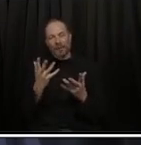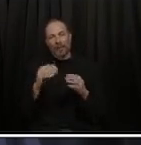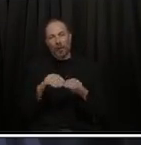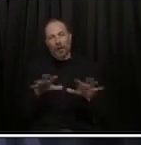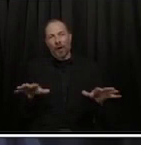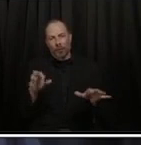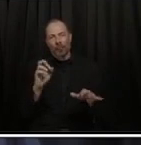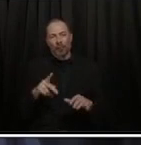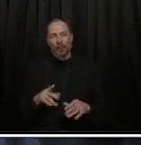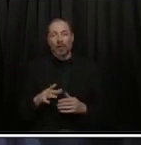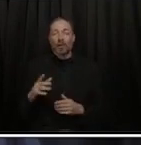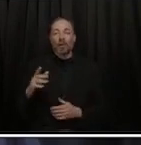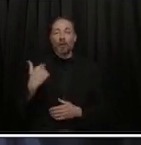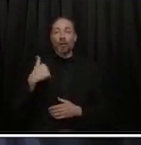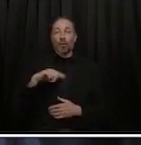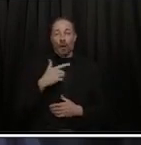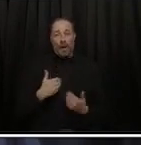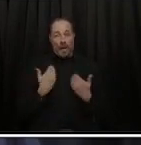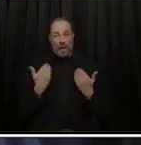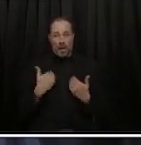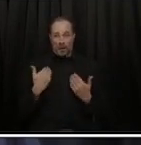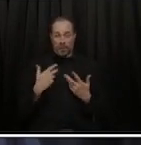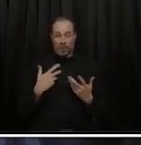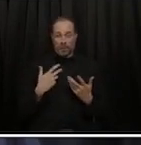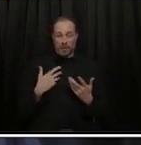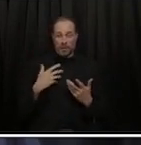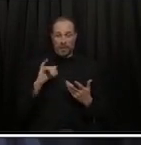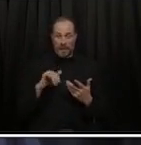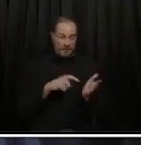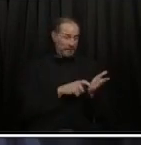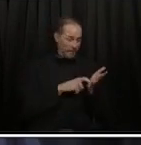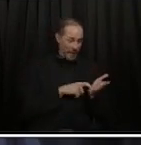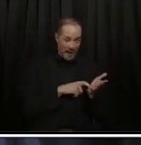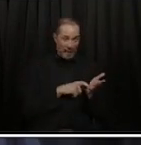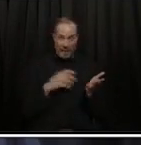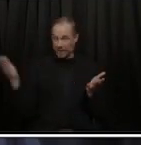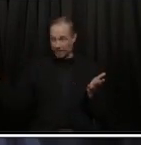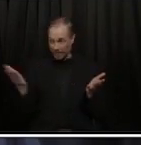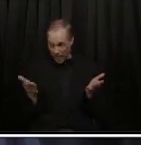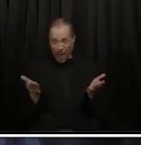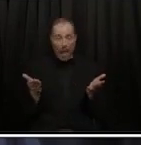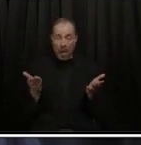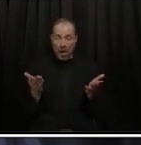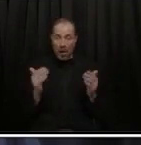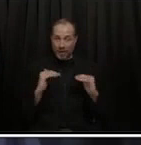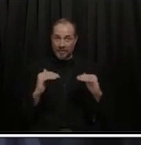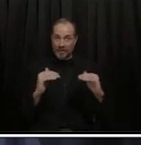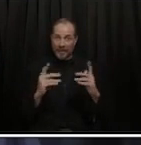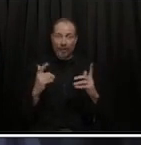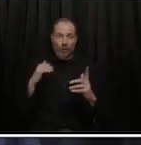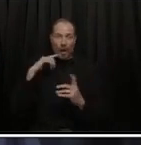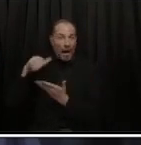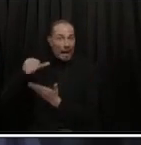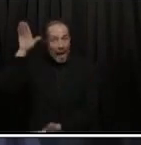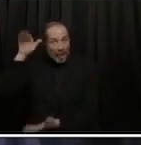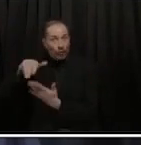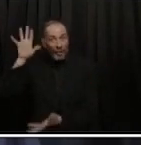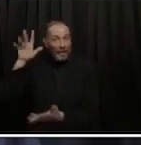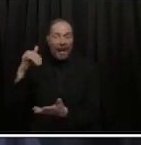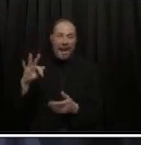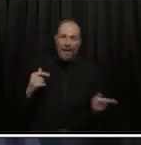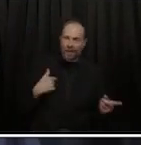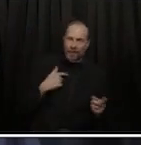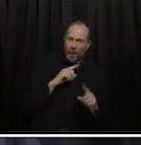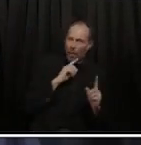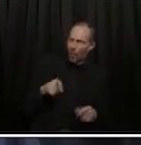is we're happy with it in the sense that demand and supply are roughly in sync. They're not gathering on shelves, and they're not backlogged. So